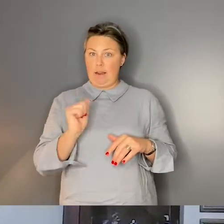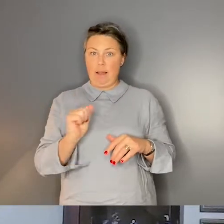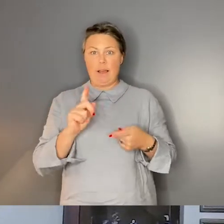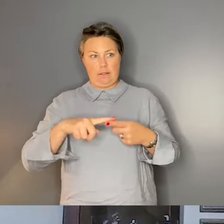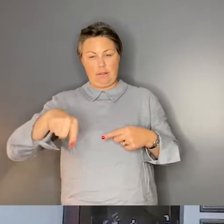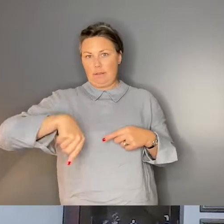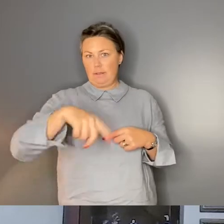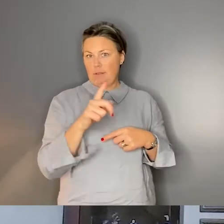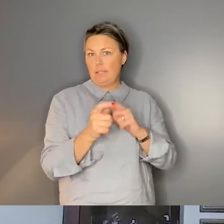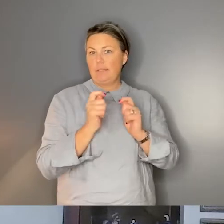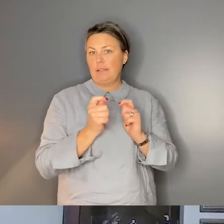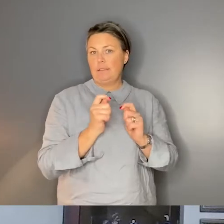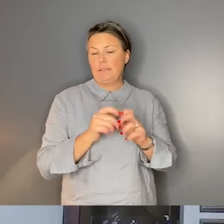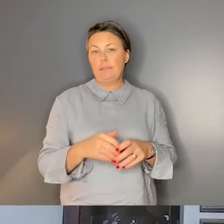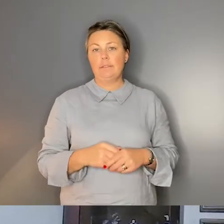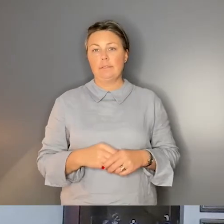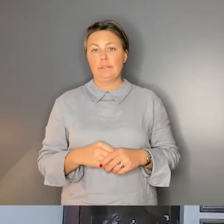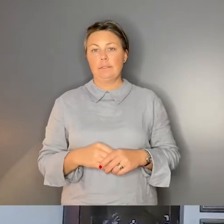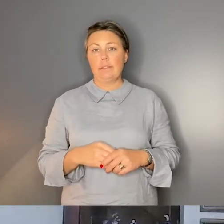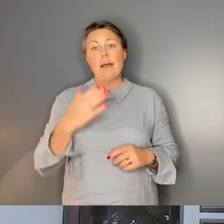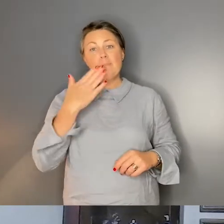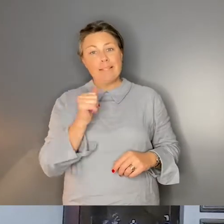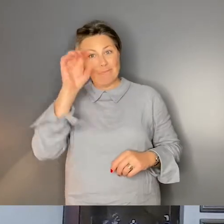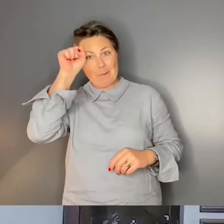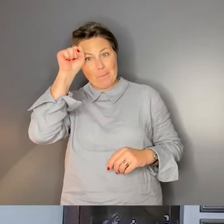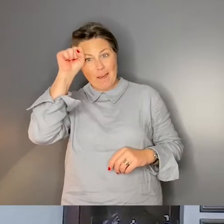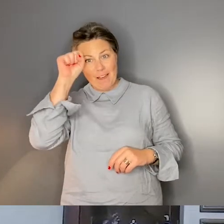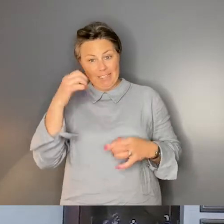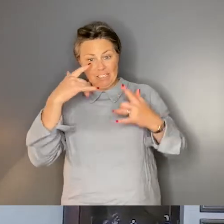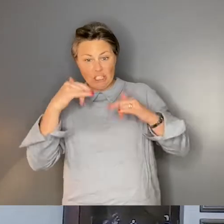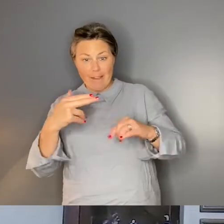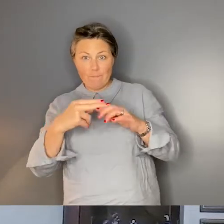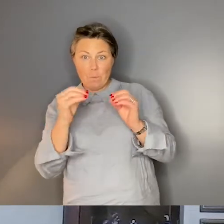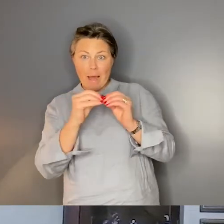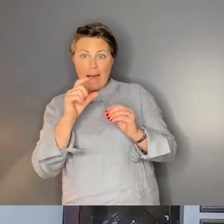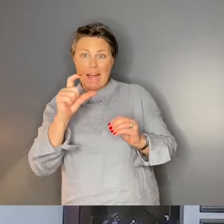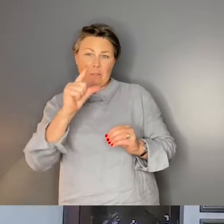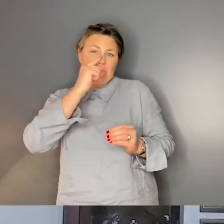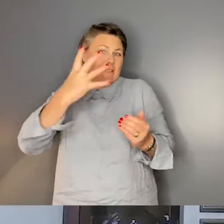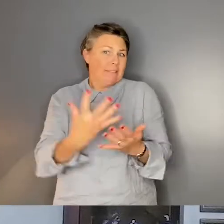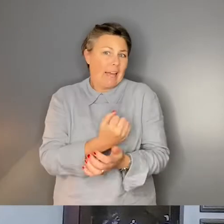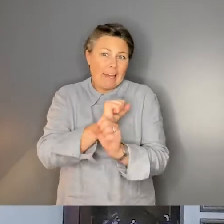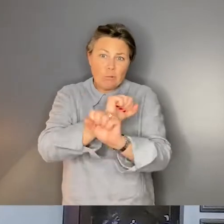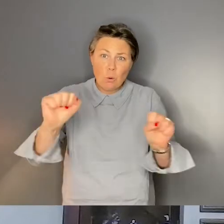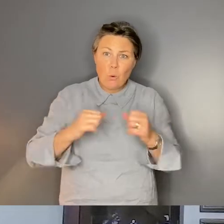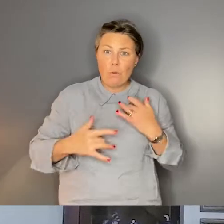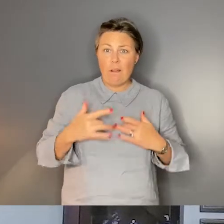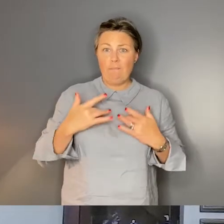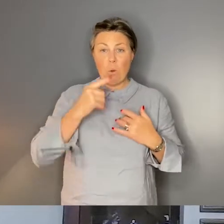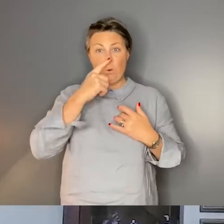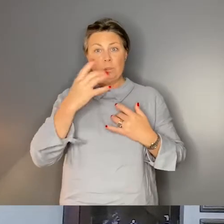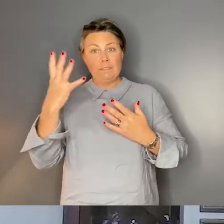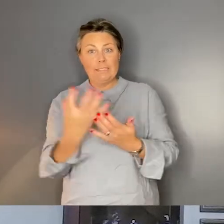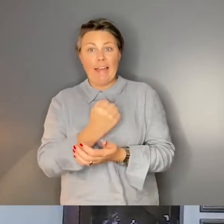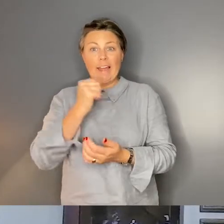at age 50. Remember that screening for bowel cancer can save lives. It may save your life.